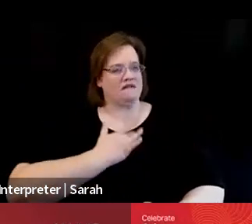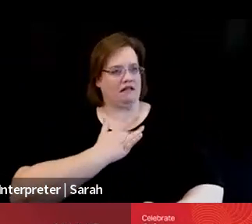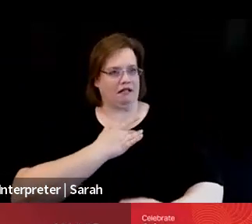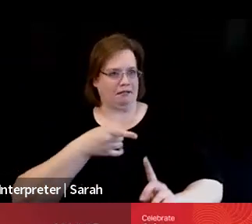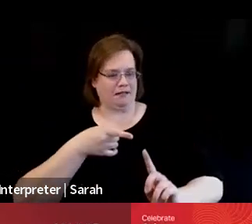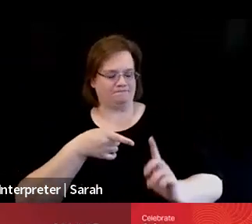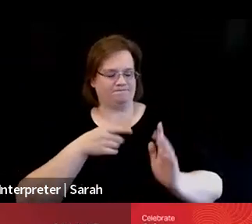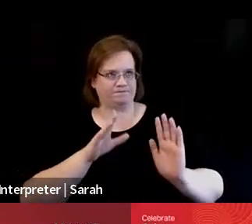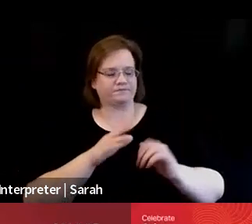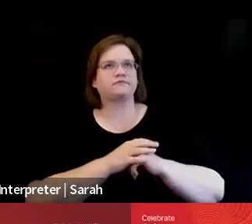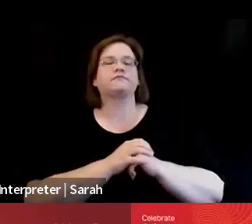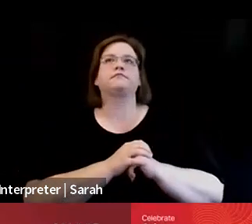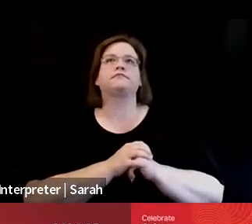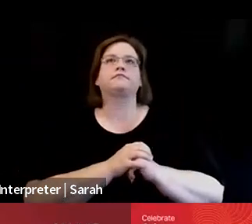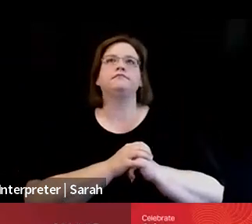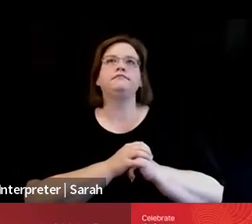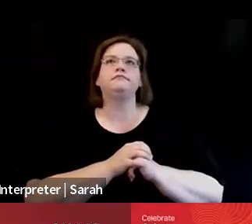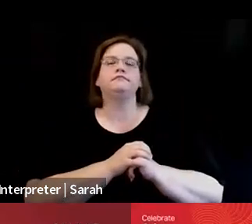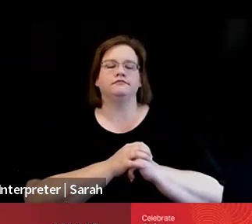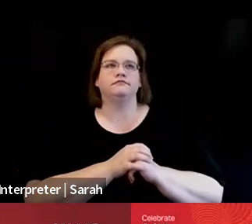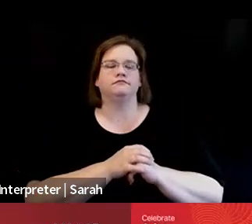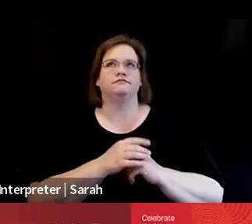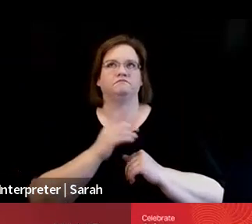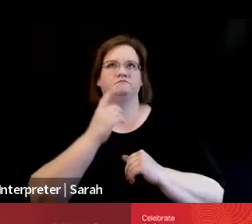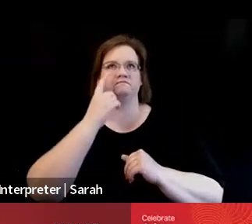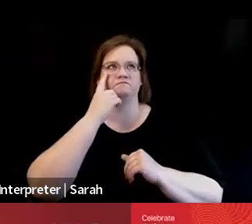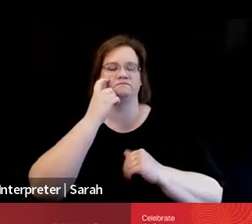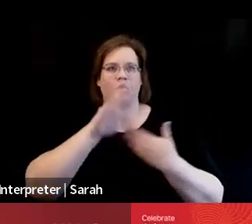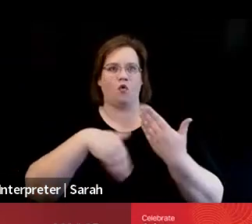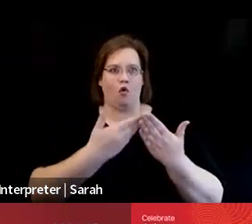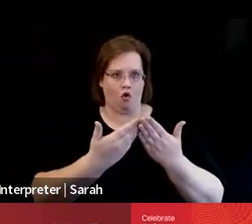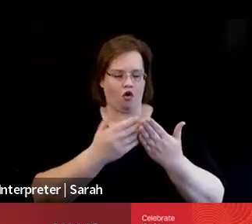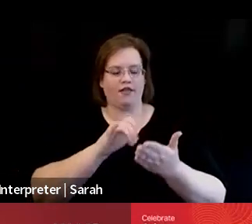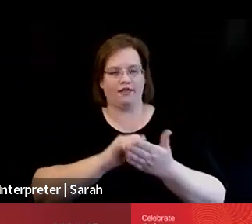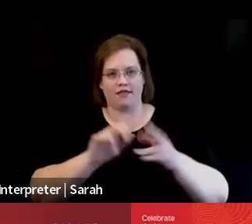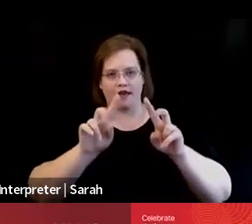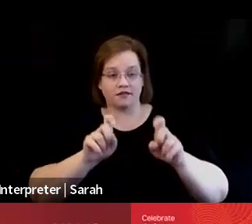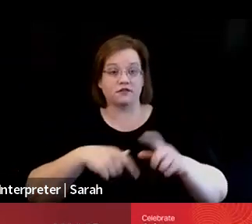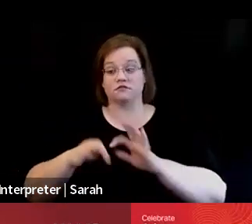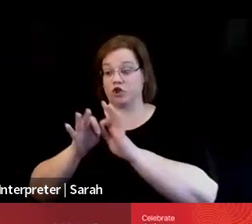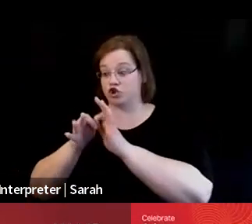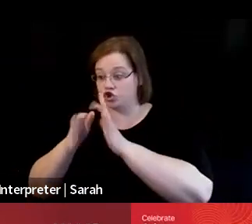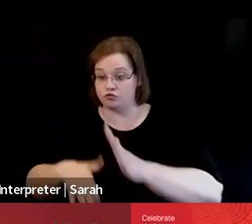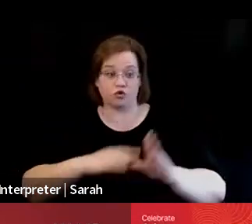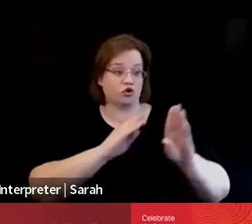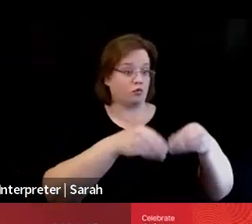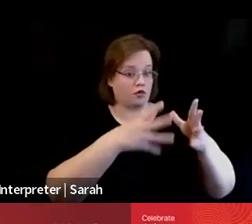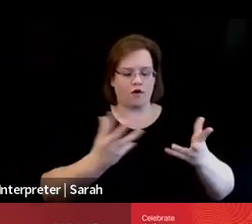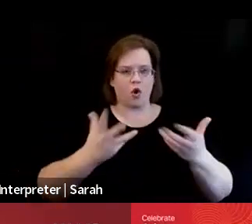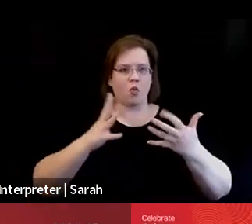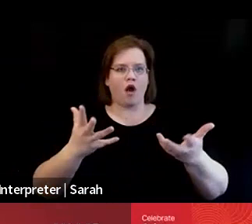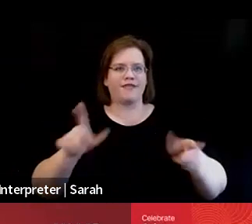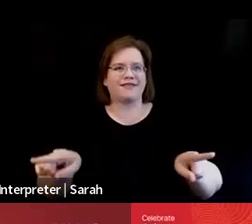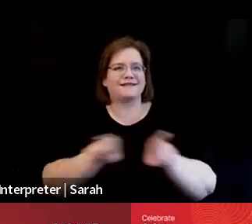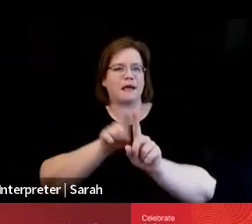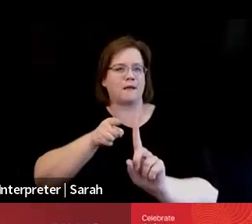Because I think everyone typically in that exam room, if you will, the provider and the interpreter want the same thing for the patient,